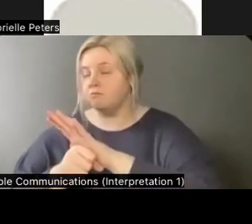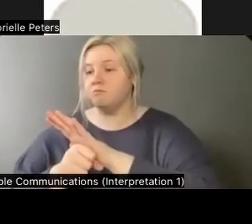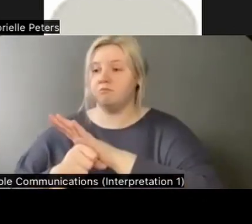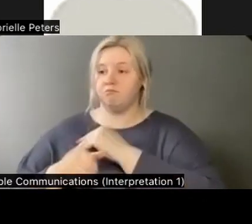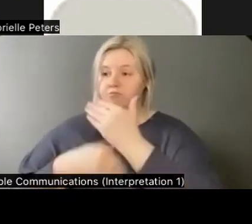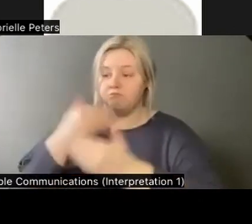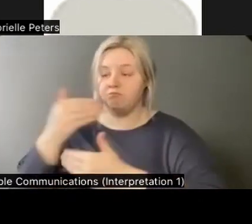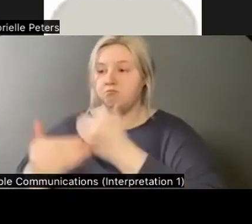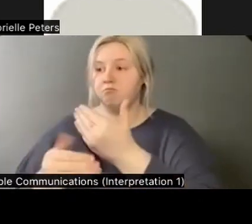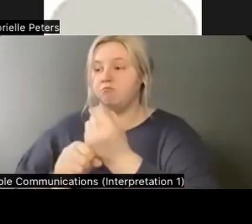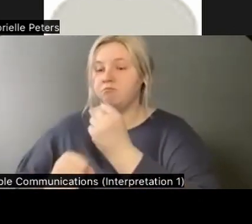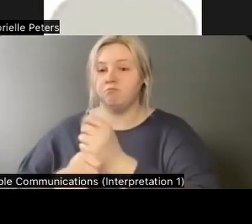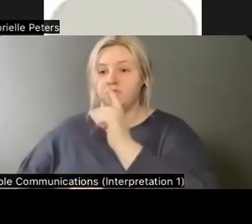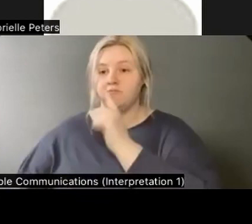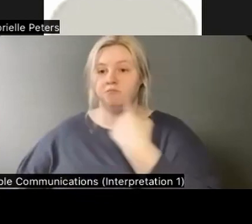of stewardship,